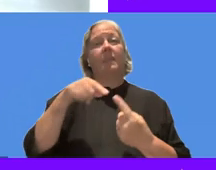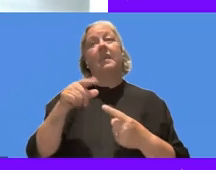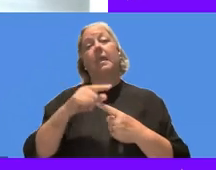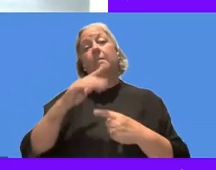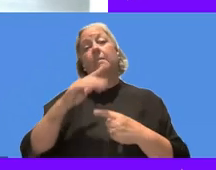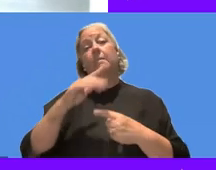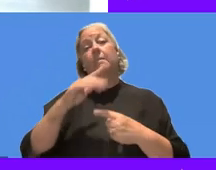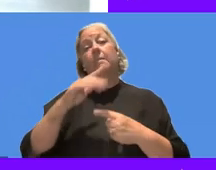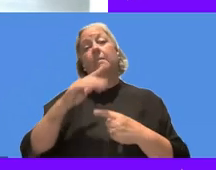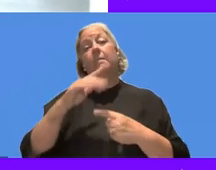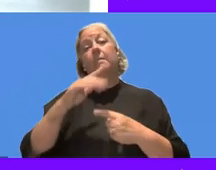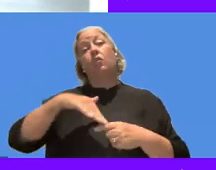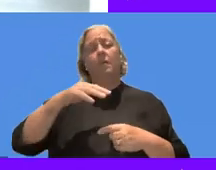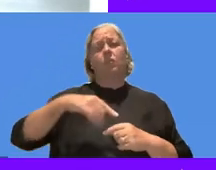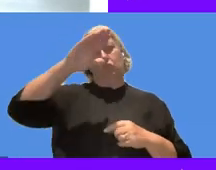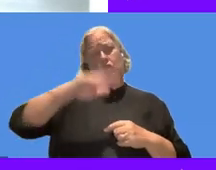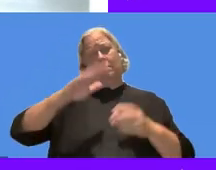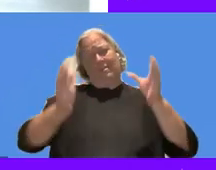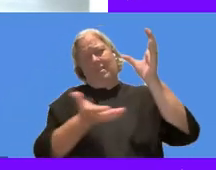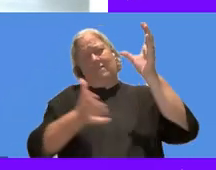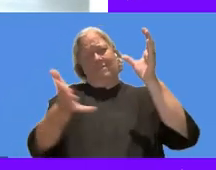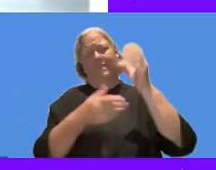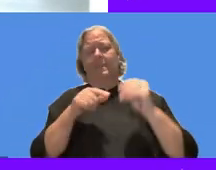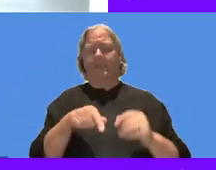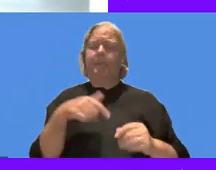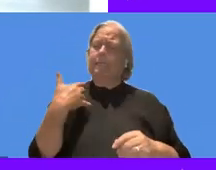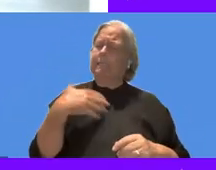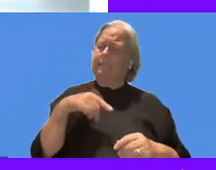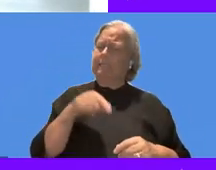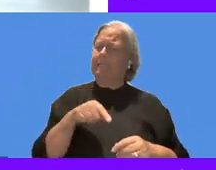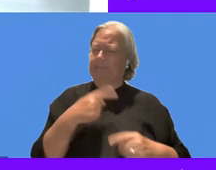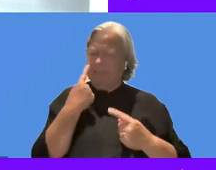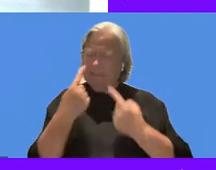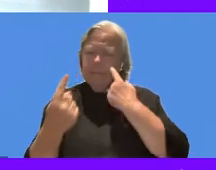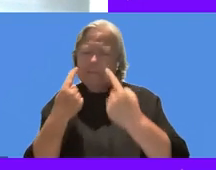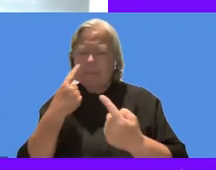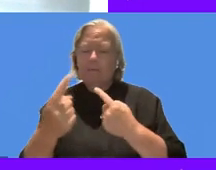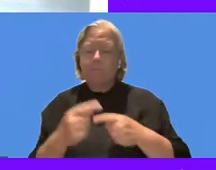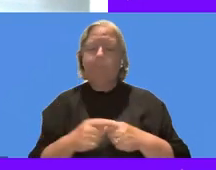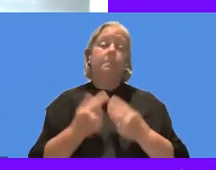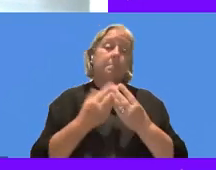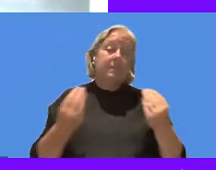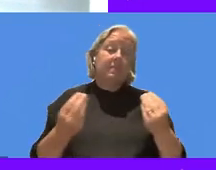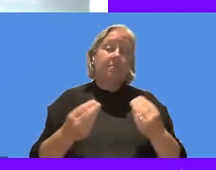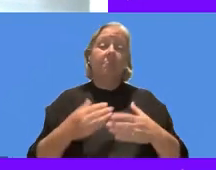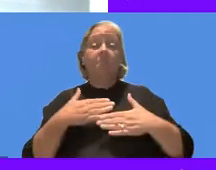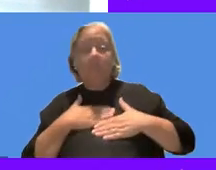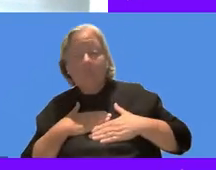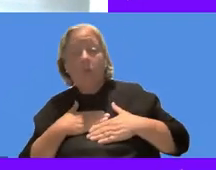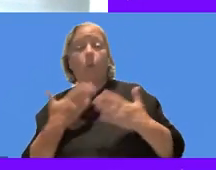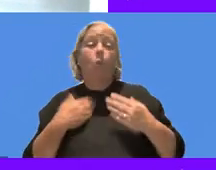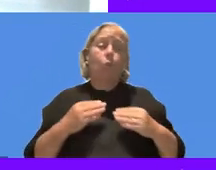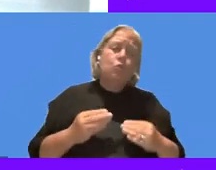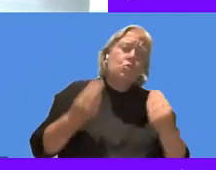global south as well. And I'm sure many of us, whether or not it's our age or when we were younger, there's just